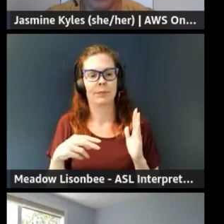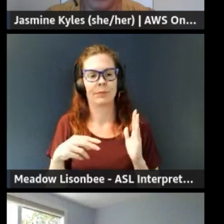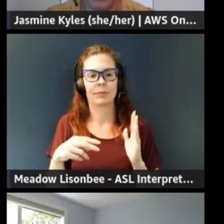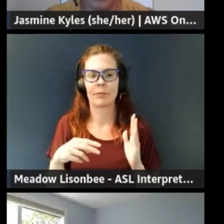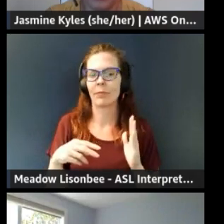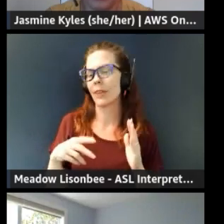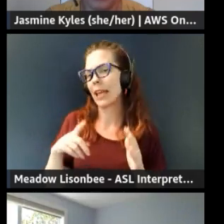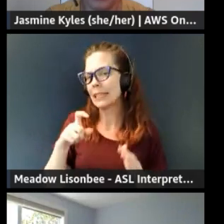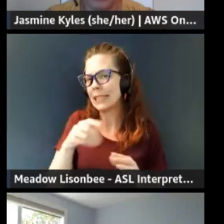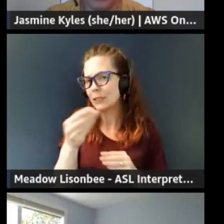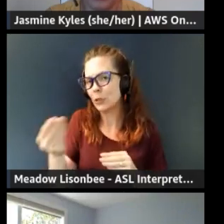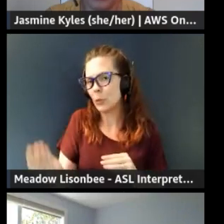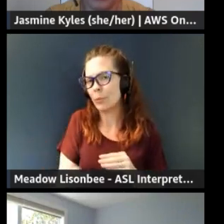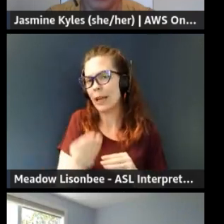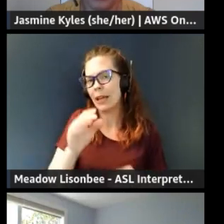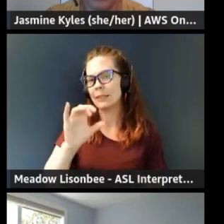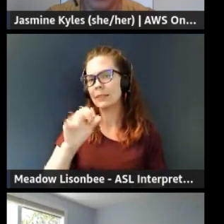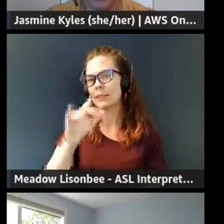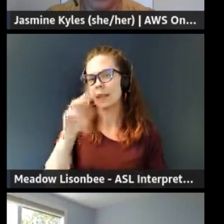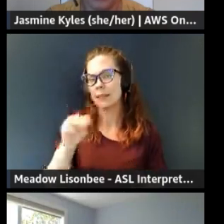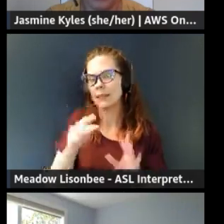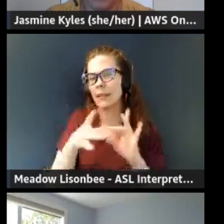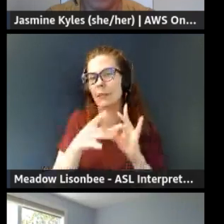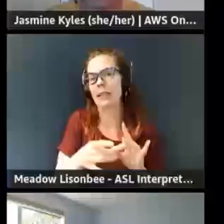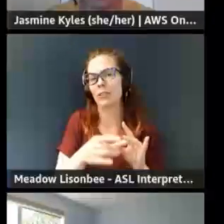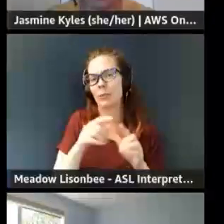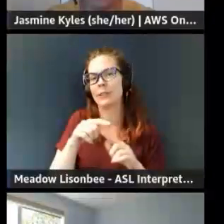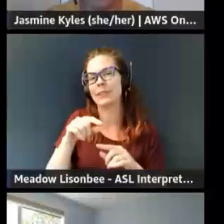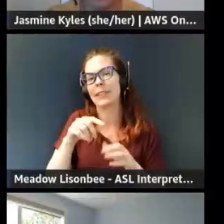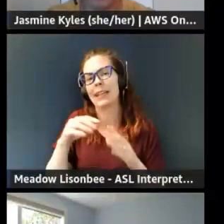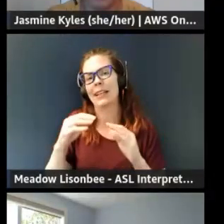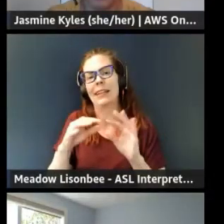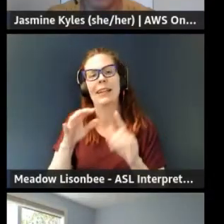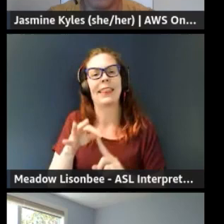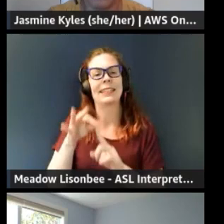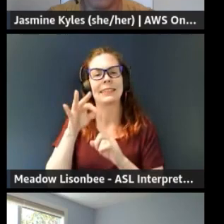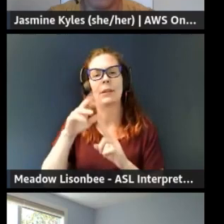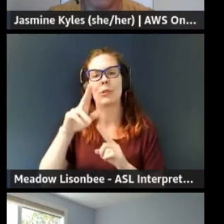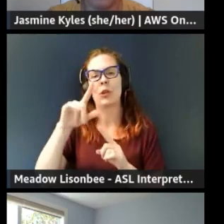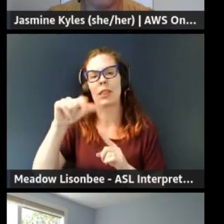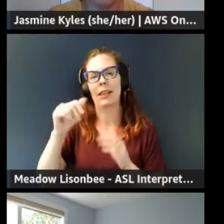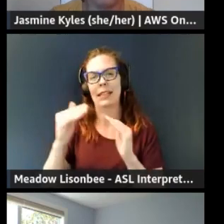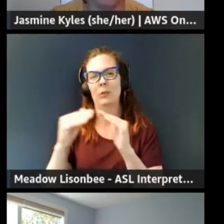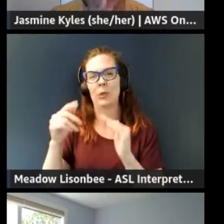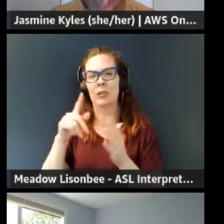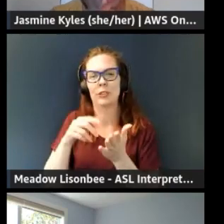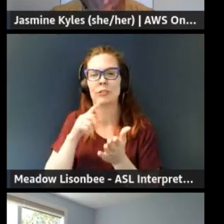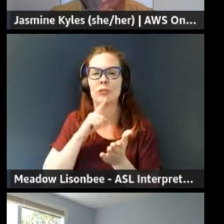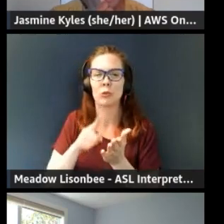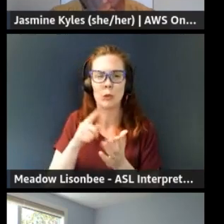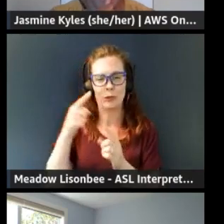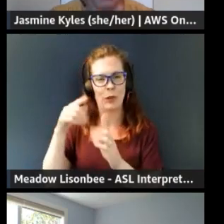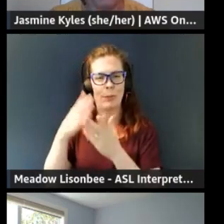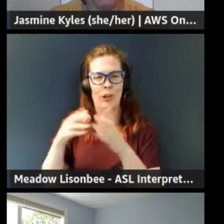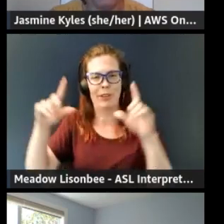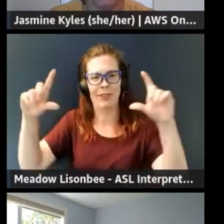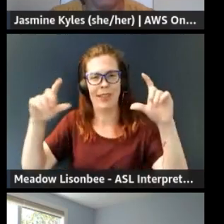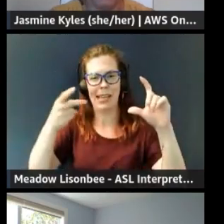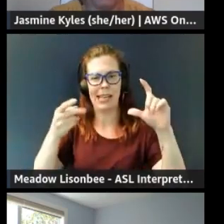need to pass custom attributes except EULA equals true as part of the header. So you remember in Studio, we